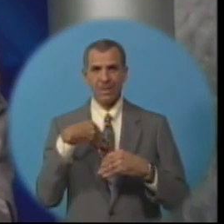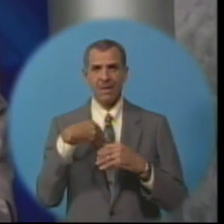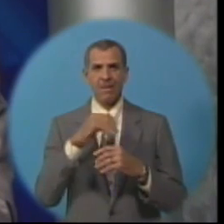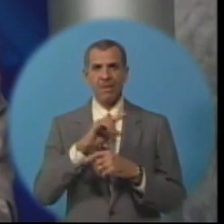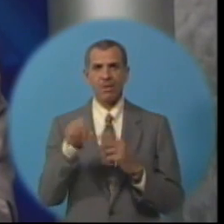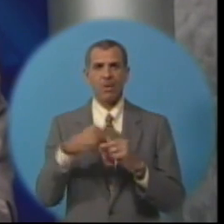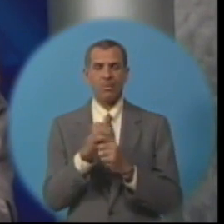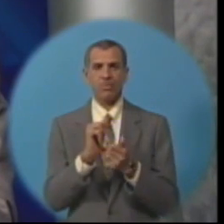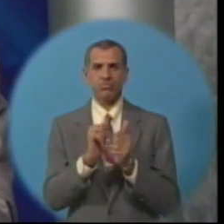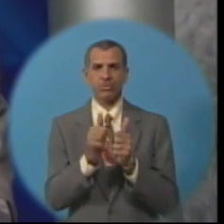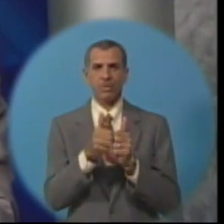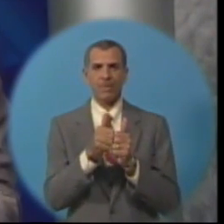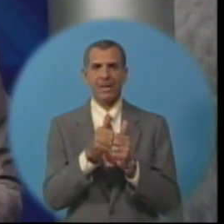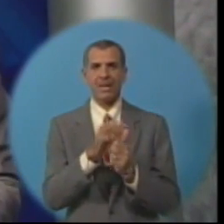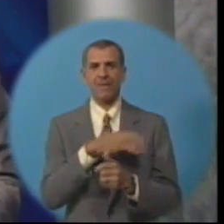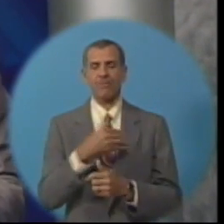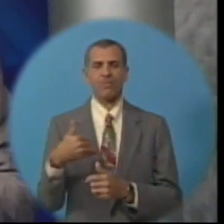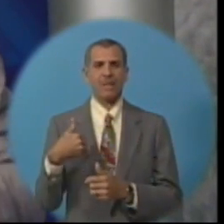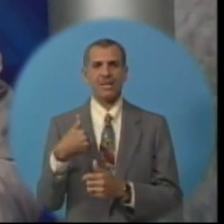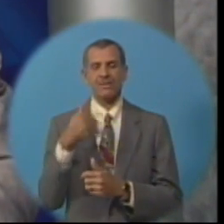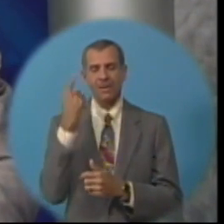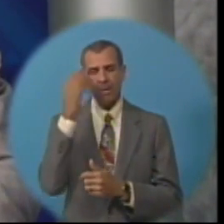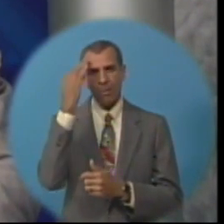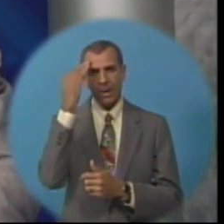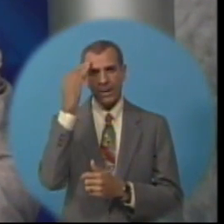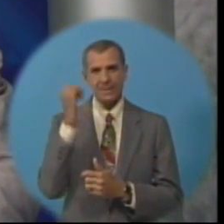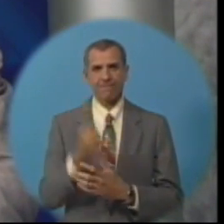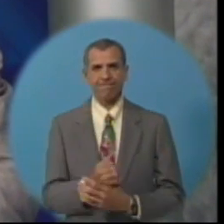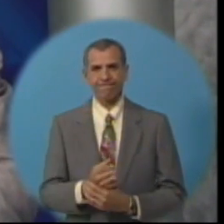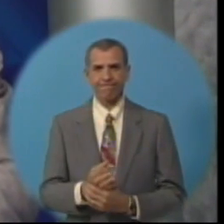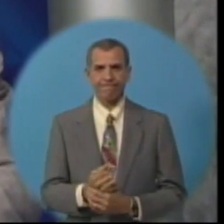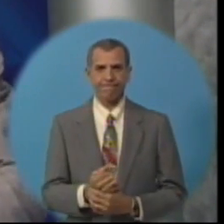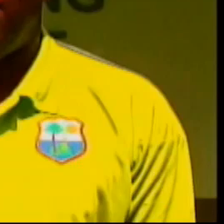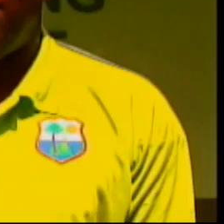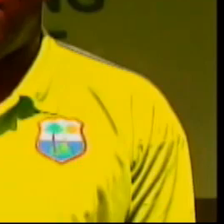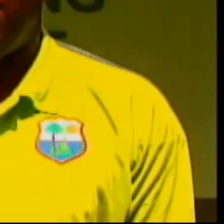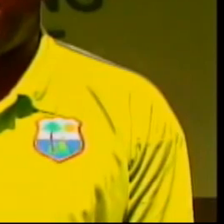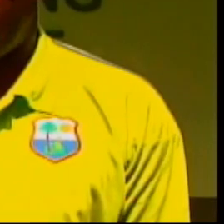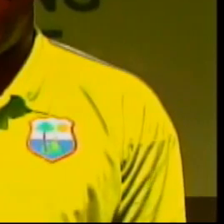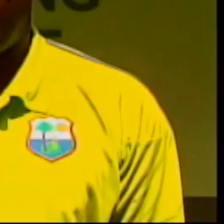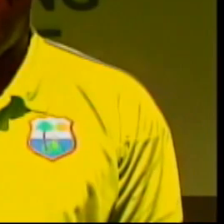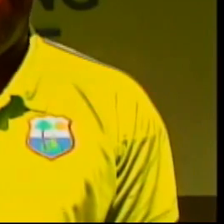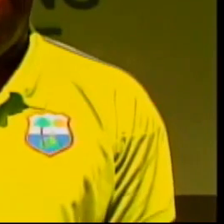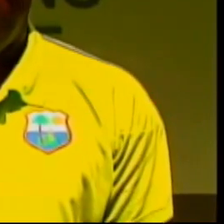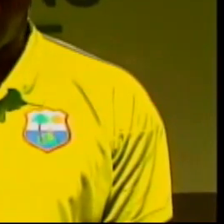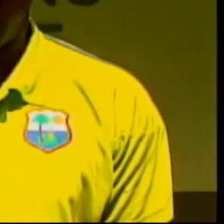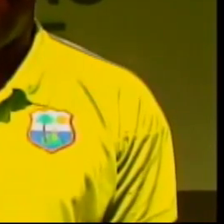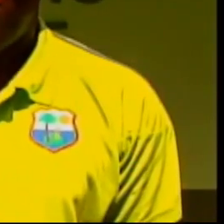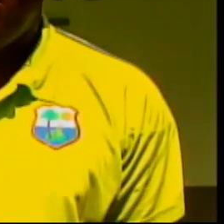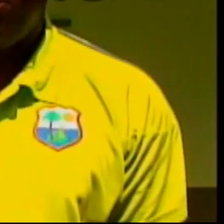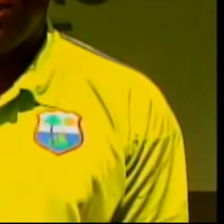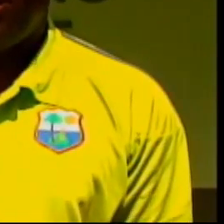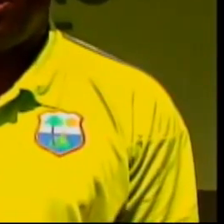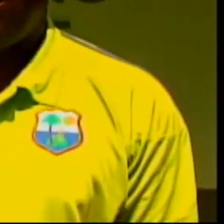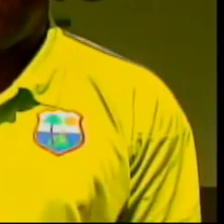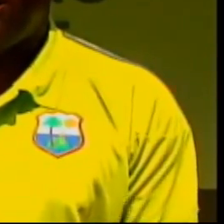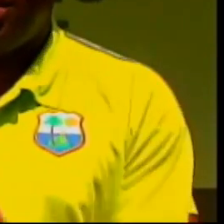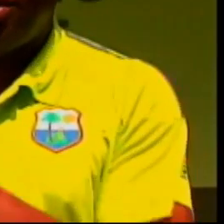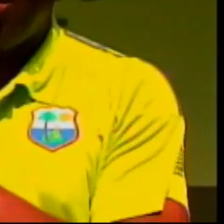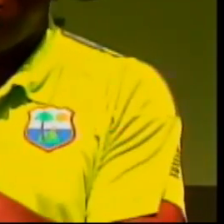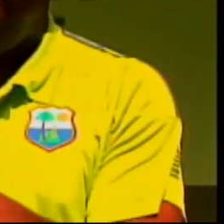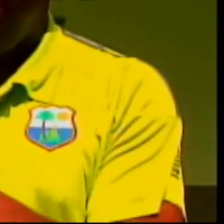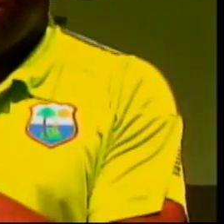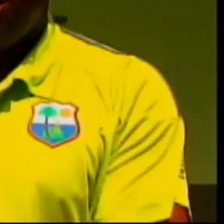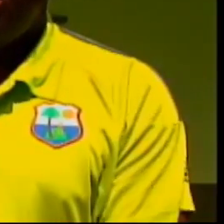fight to raise breast cancer awareness. As part of that project, we've designed our own pink ribbon with the West